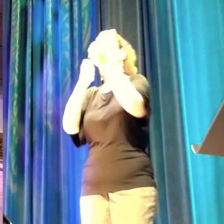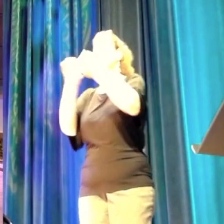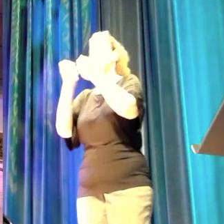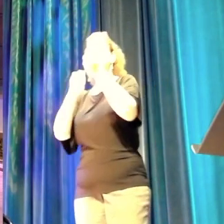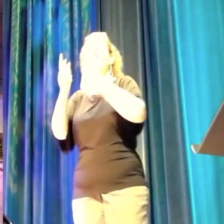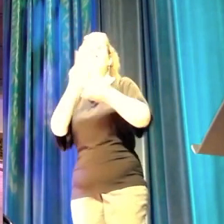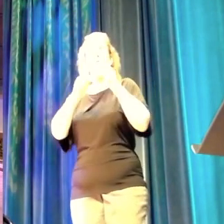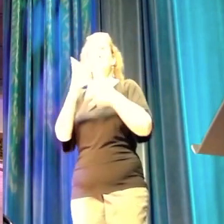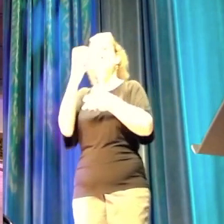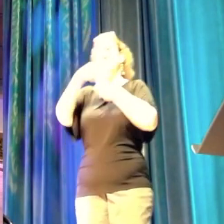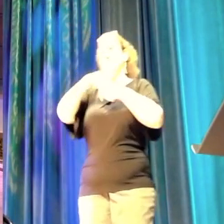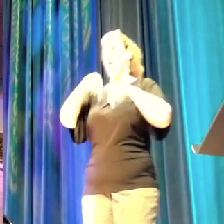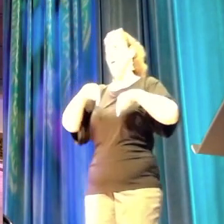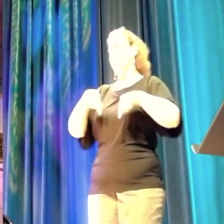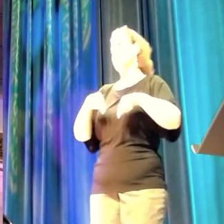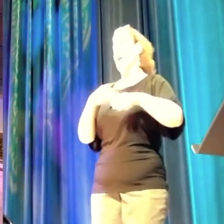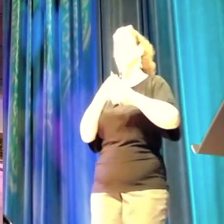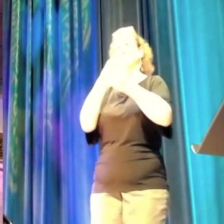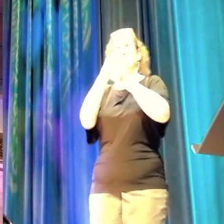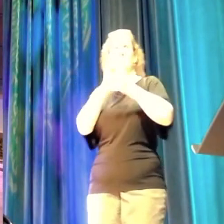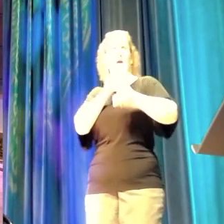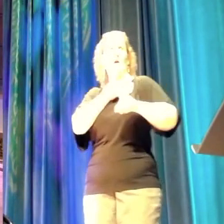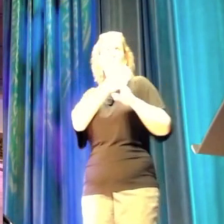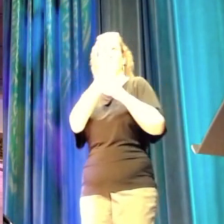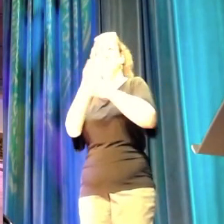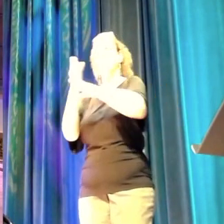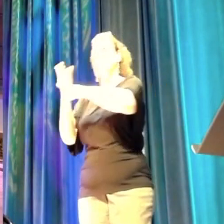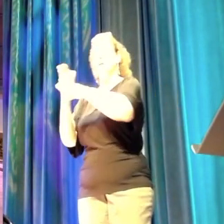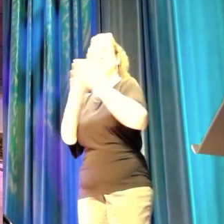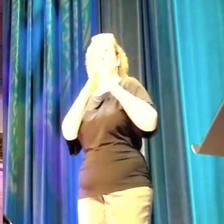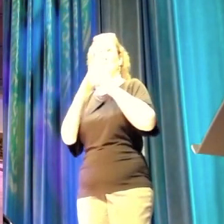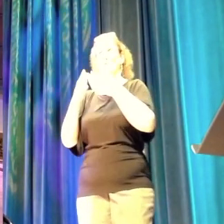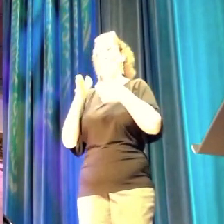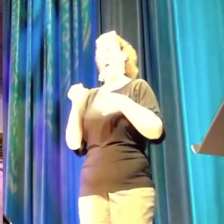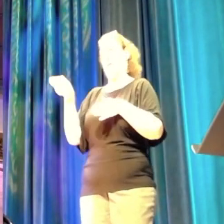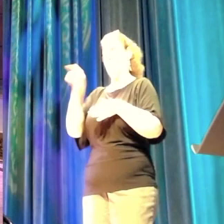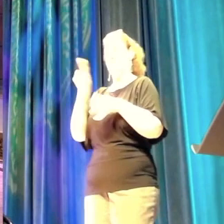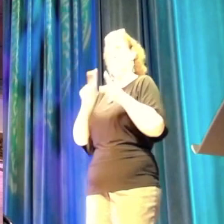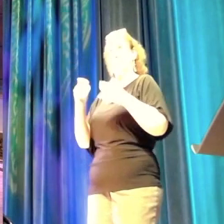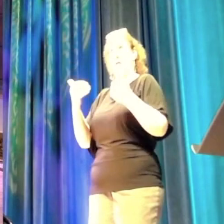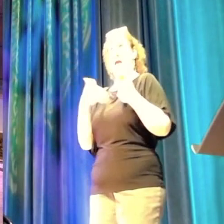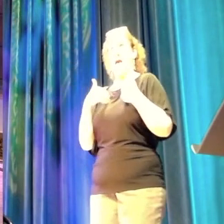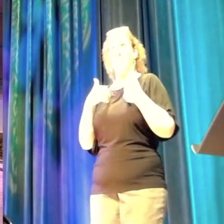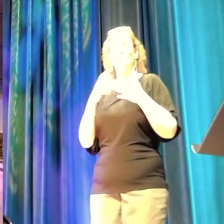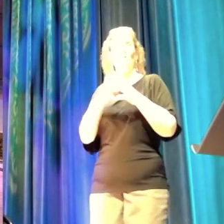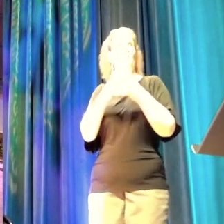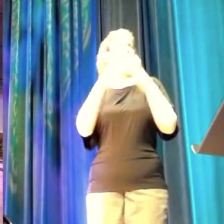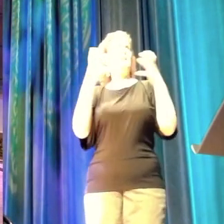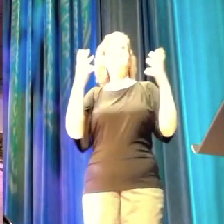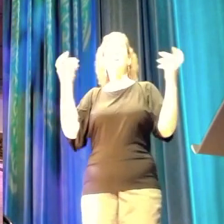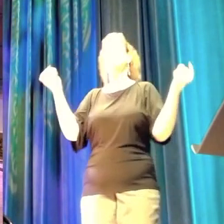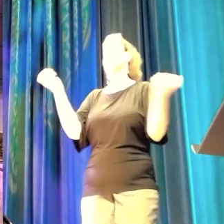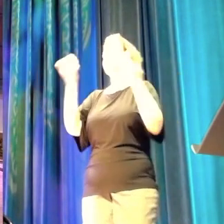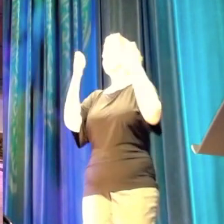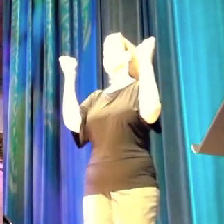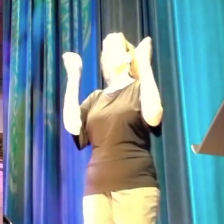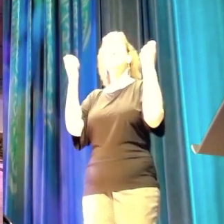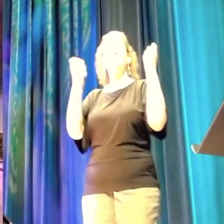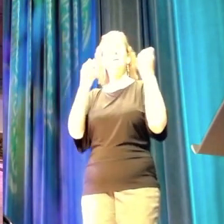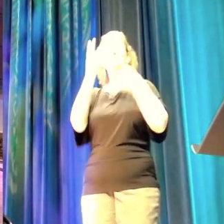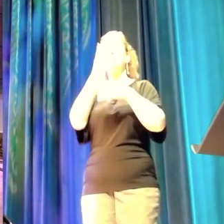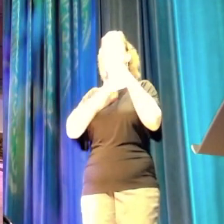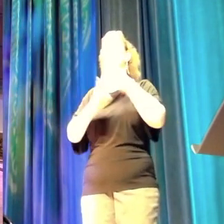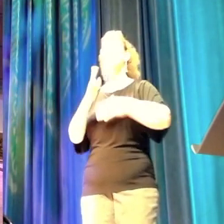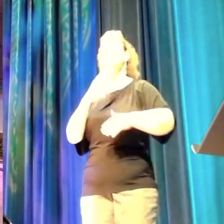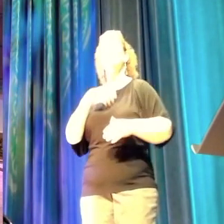and into ourselves the way these people have. So it is with much fanfare and honor and humbleness that we do present